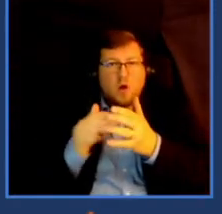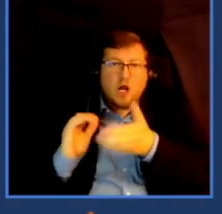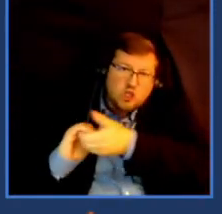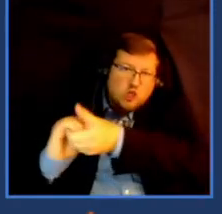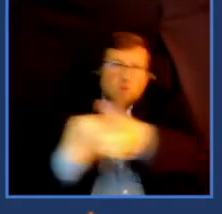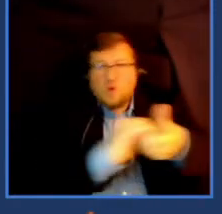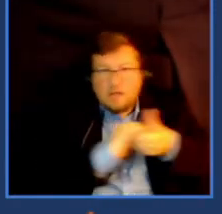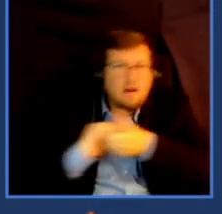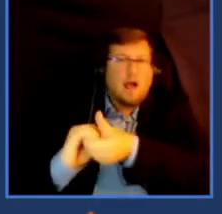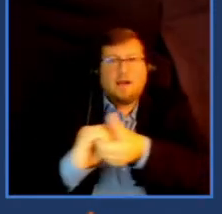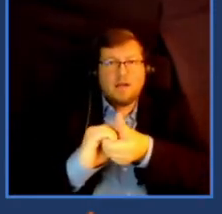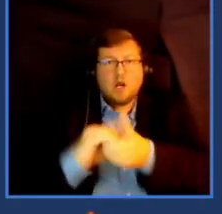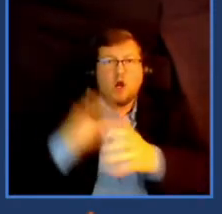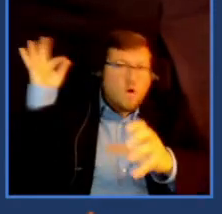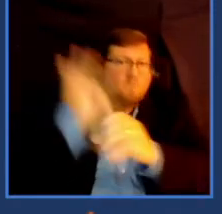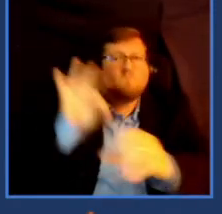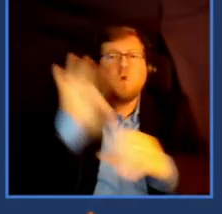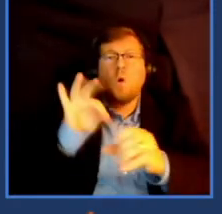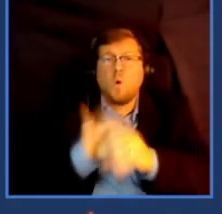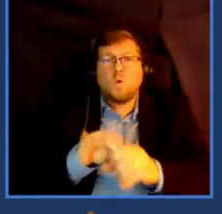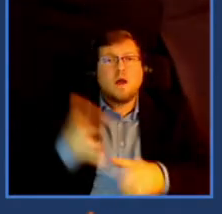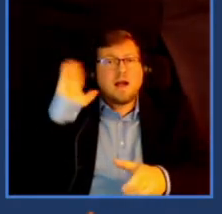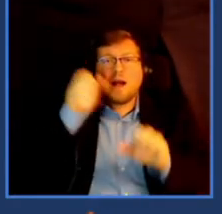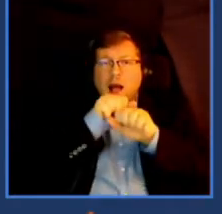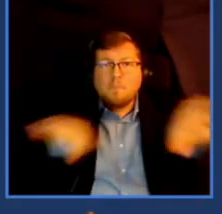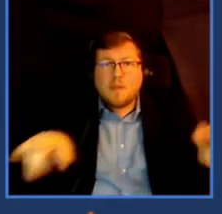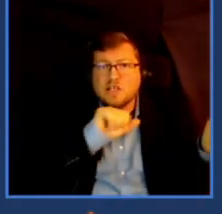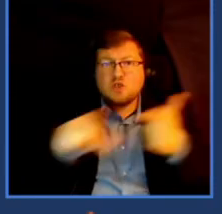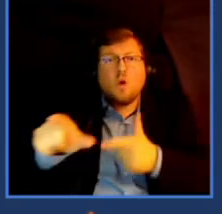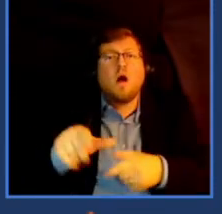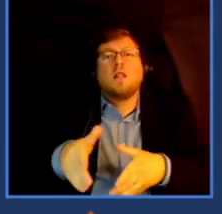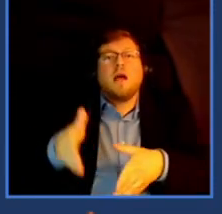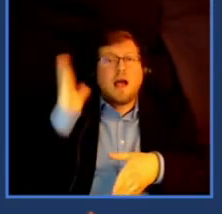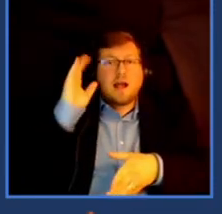vote. God bless you all, and may God protect our